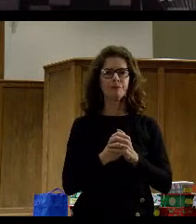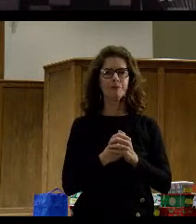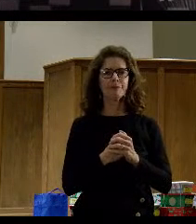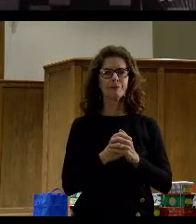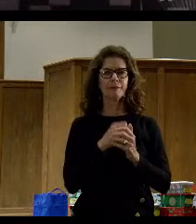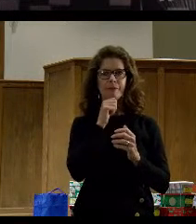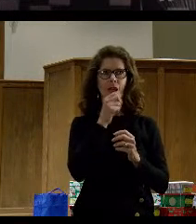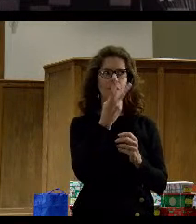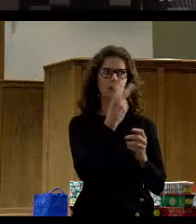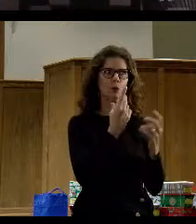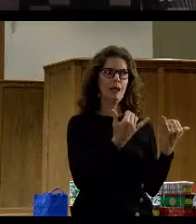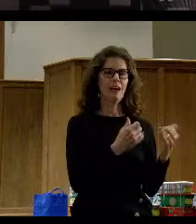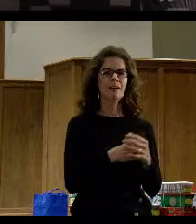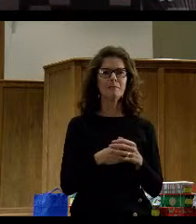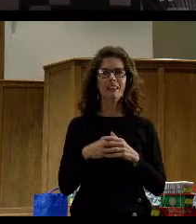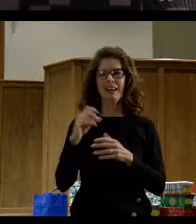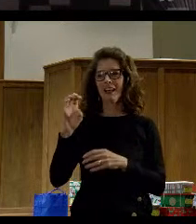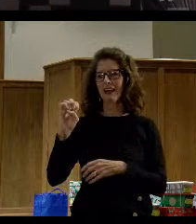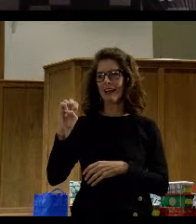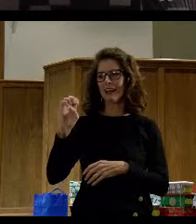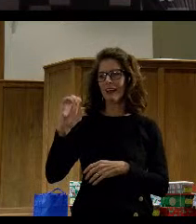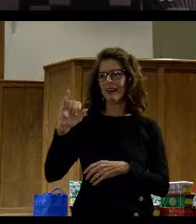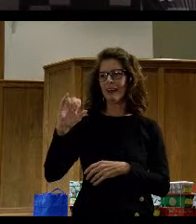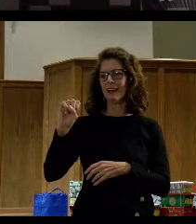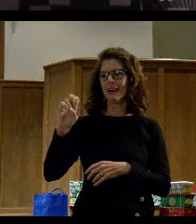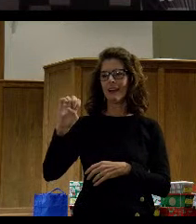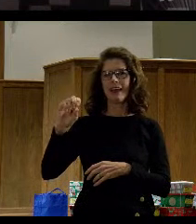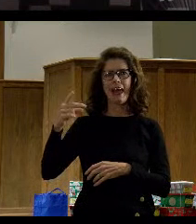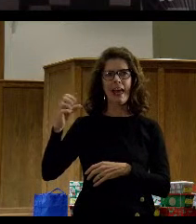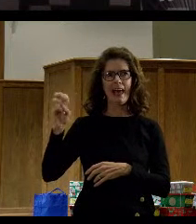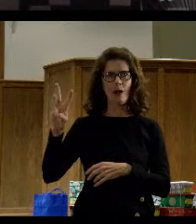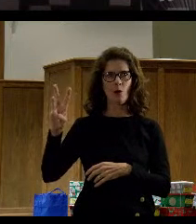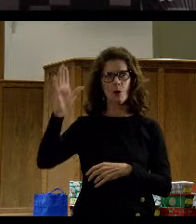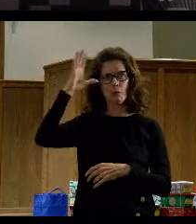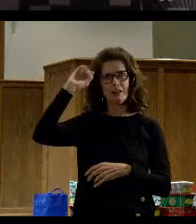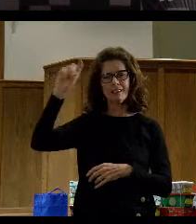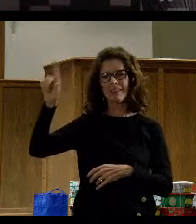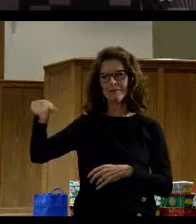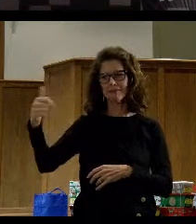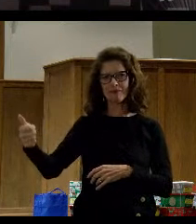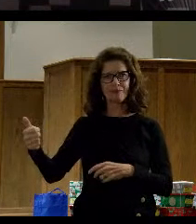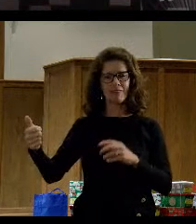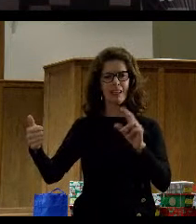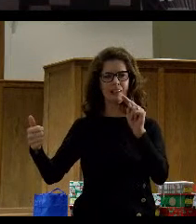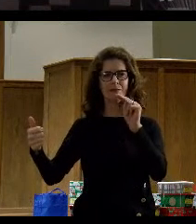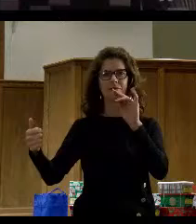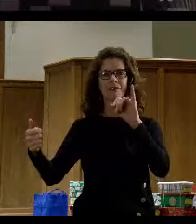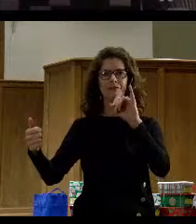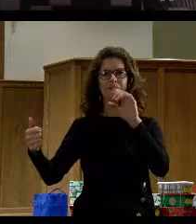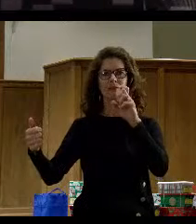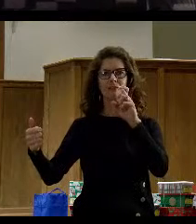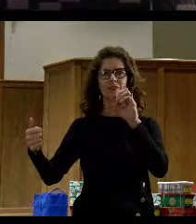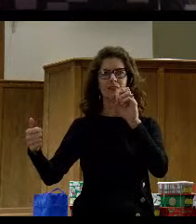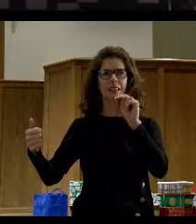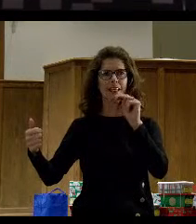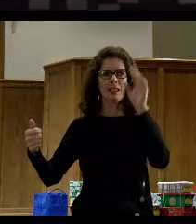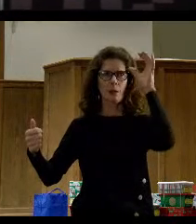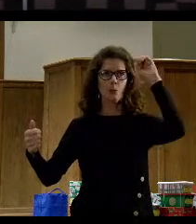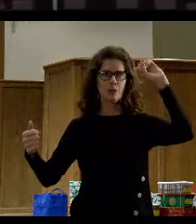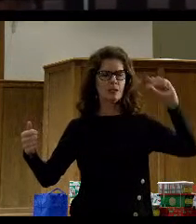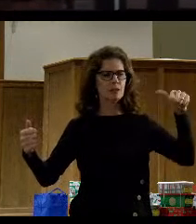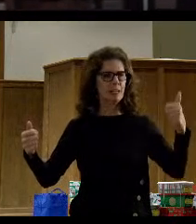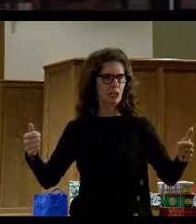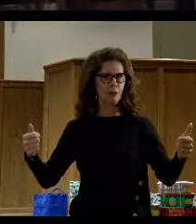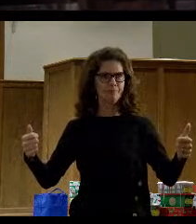I want to tell you a story about Dwight Eisenhower and Richard Nixon. So Richard Nixon was asked to speak at Dwight